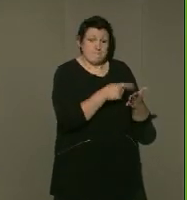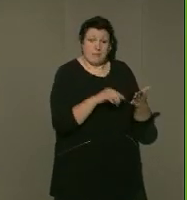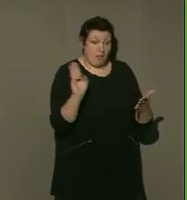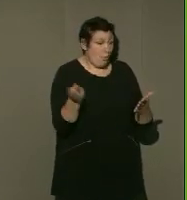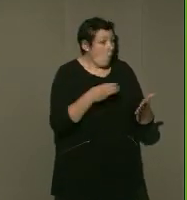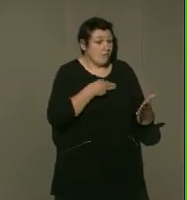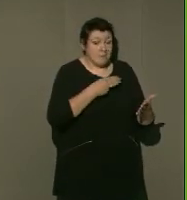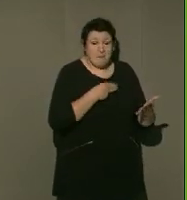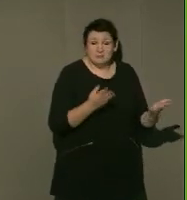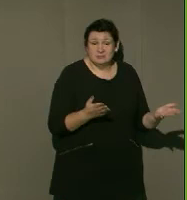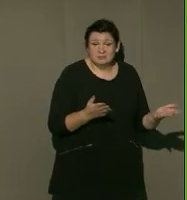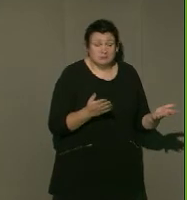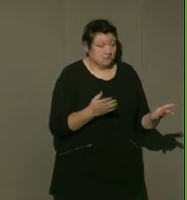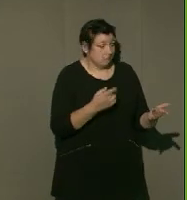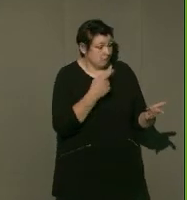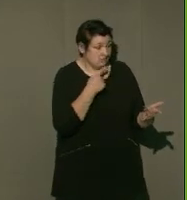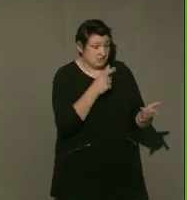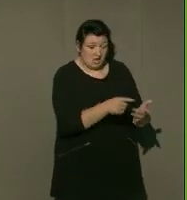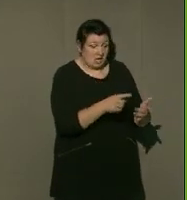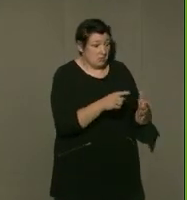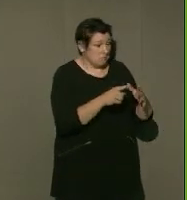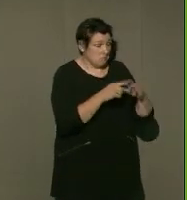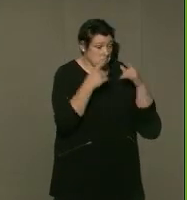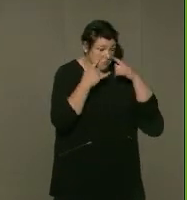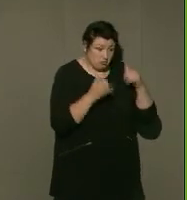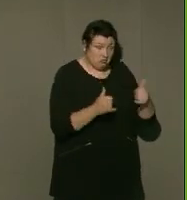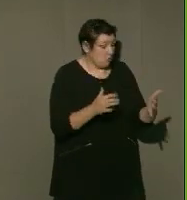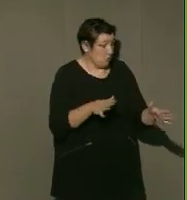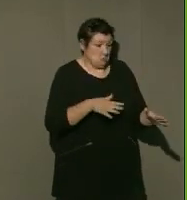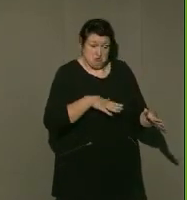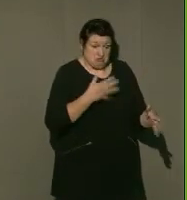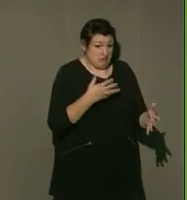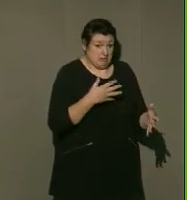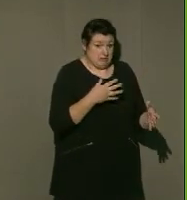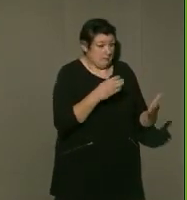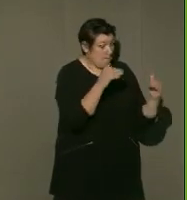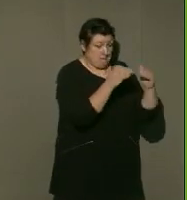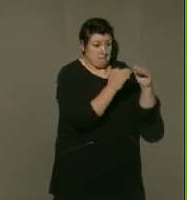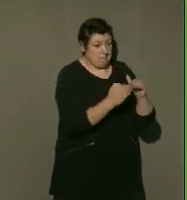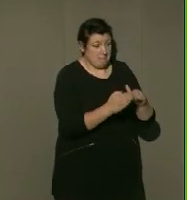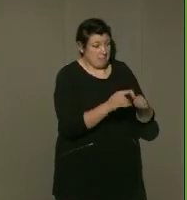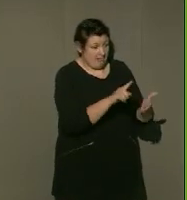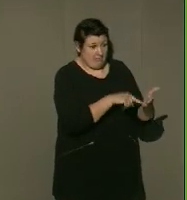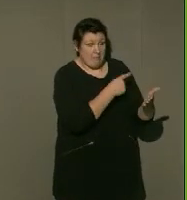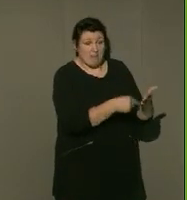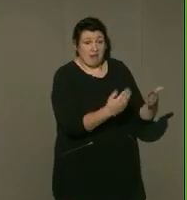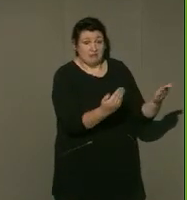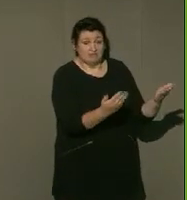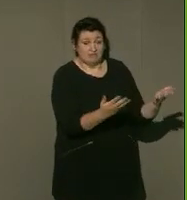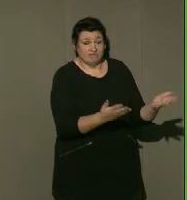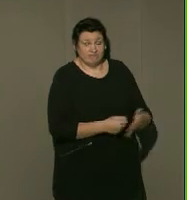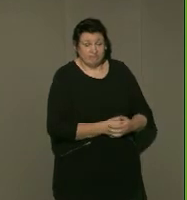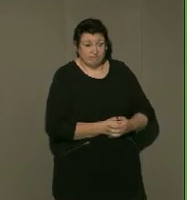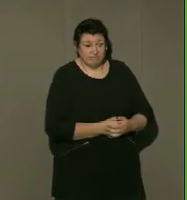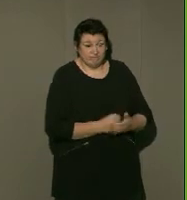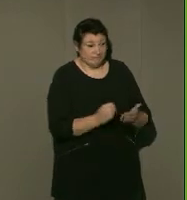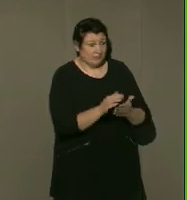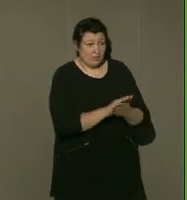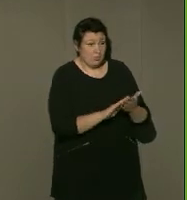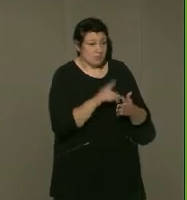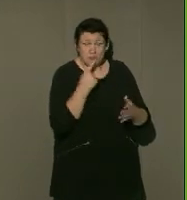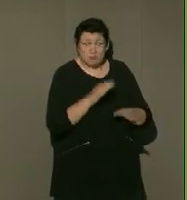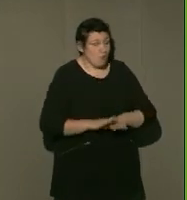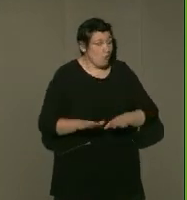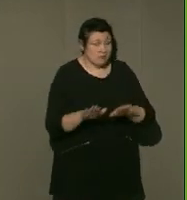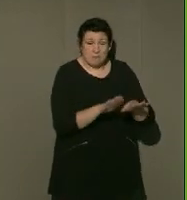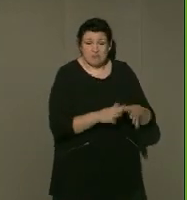very clearly stated that they are of the view that this does not meet the requirements of that ballot. So to pass this would be entirely undemocratic.